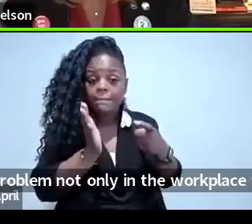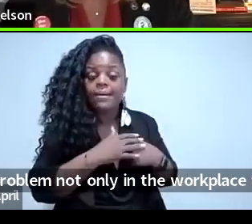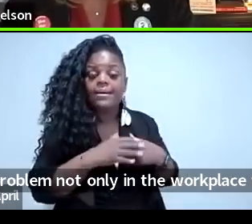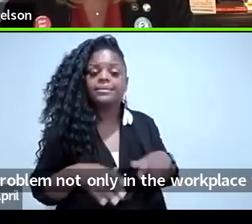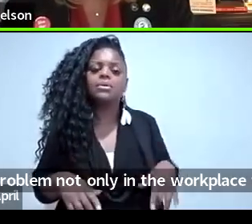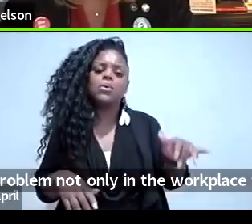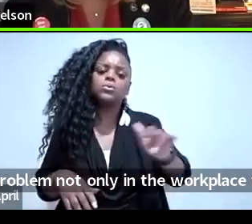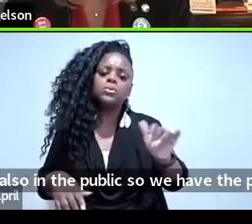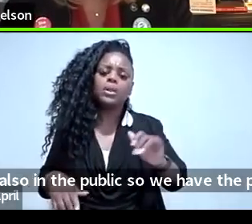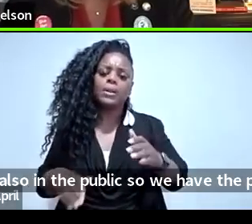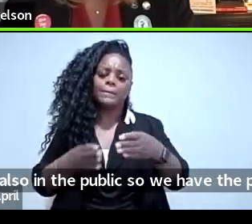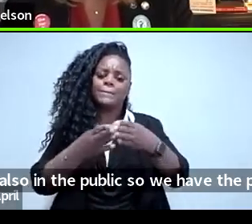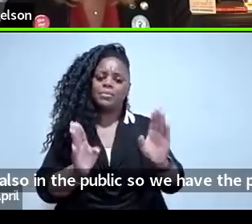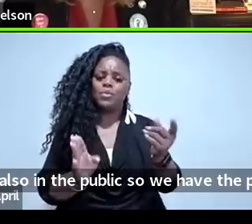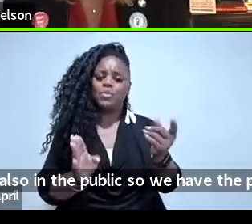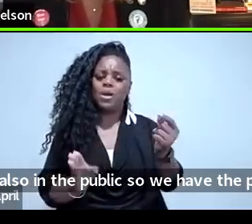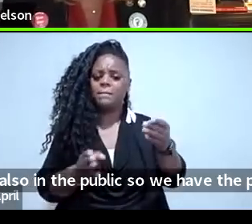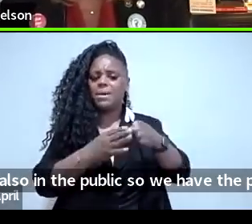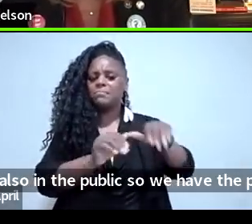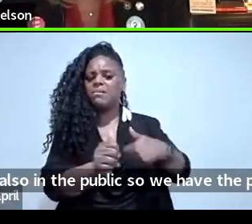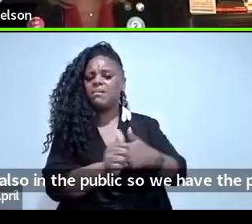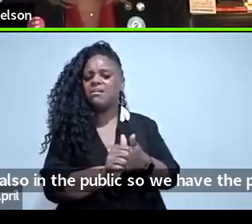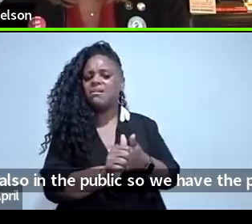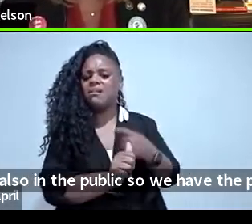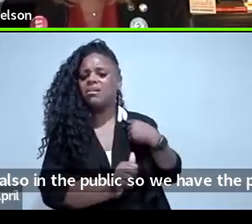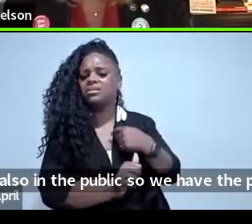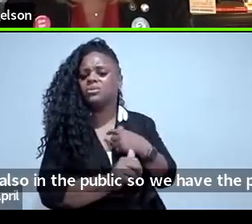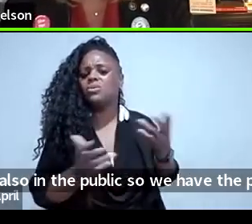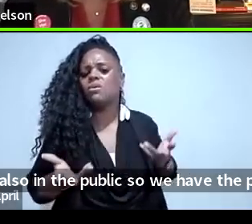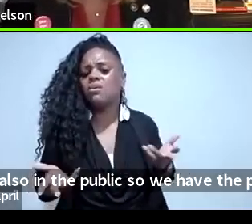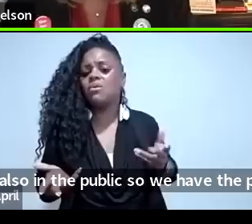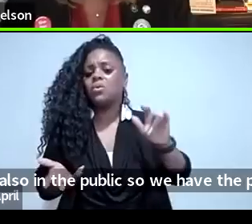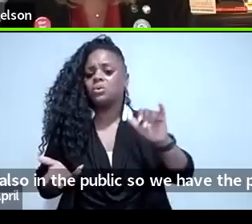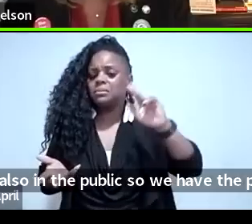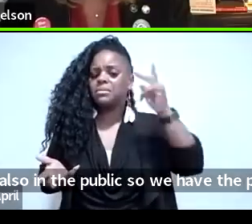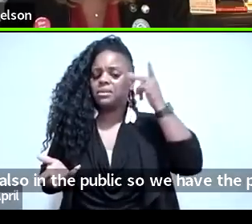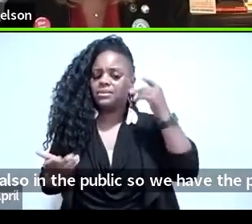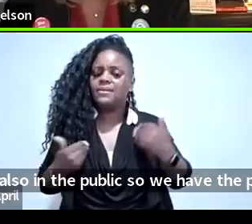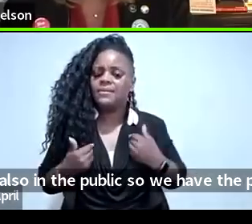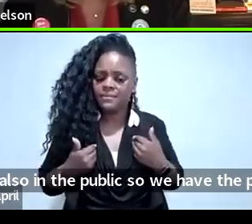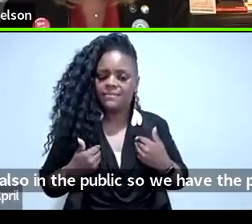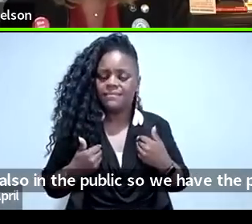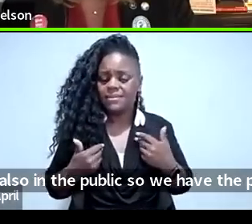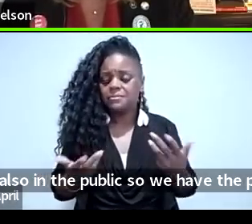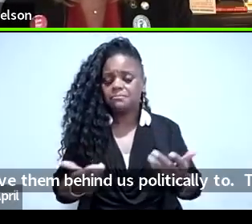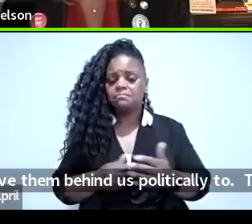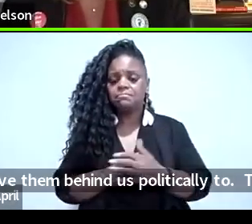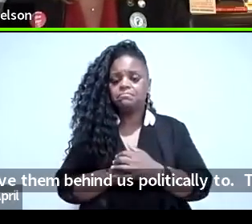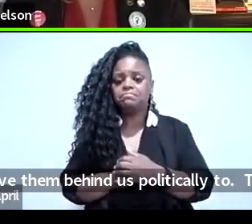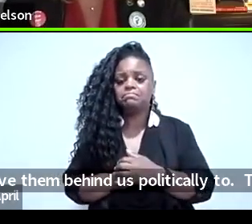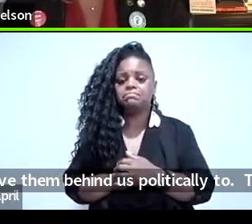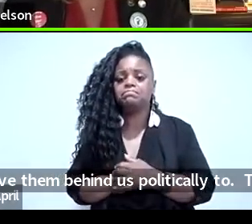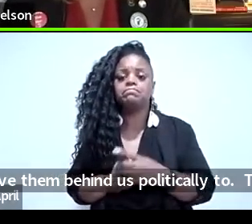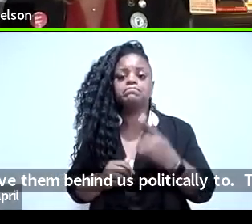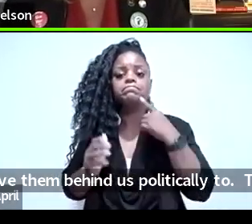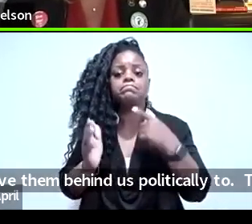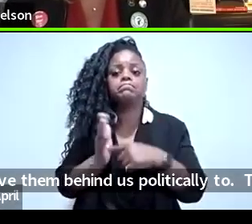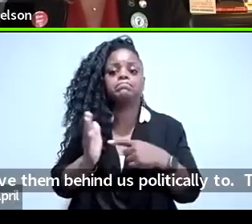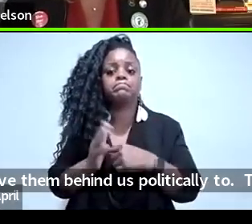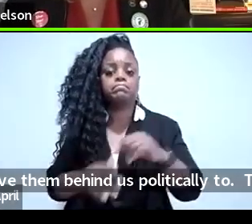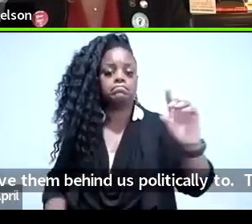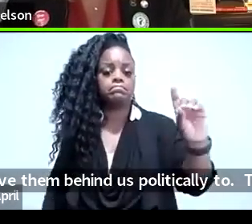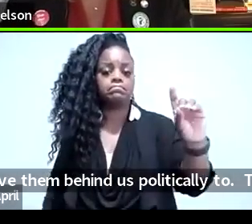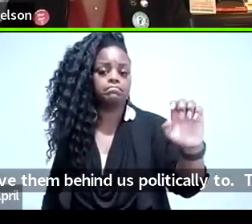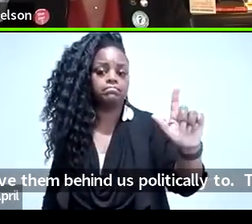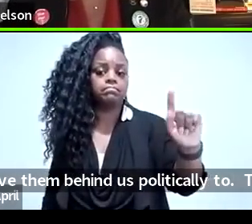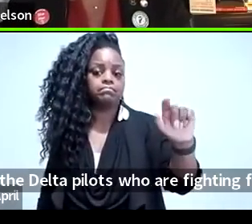So I'll get to that in a second. But take, for example, the Delta pilots who are fighting for their contract right now. They're standing out in front of the